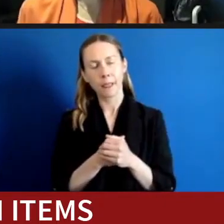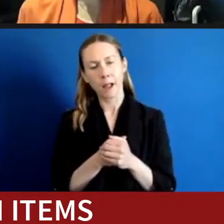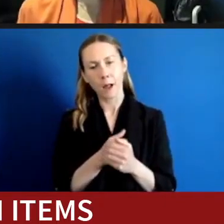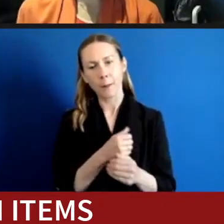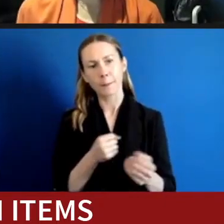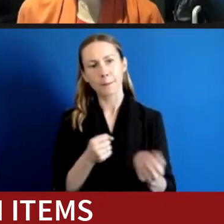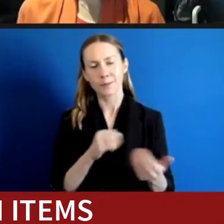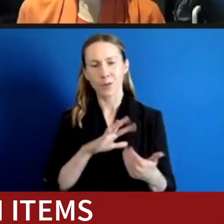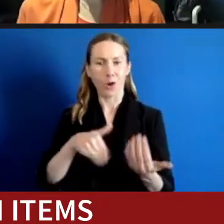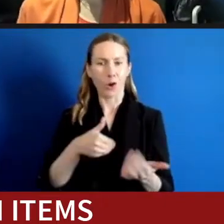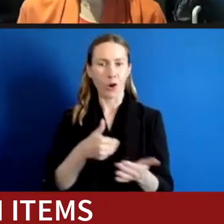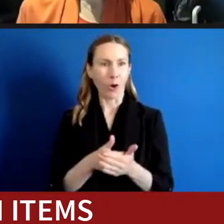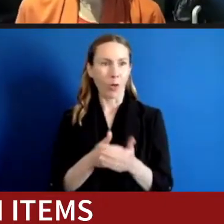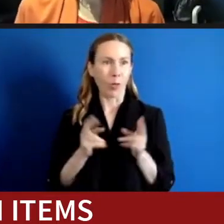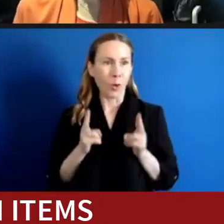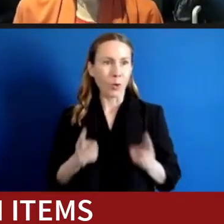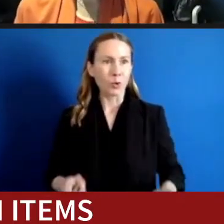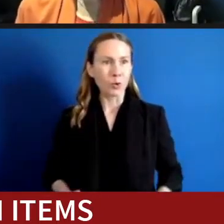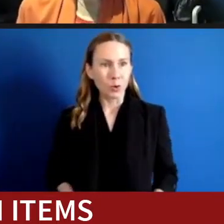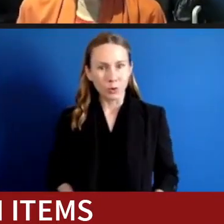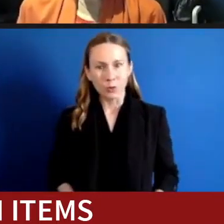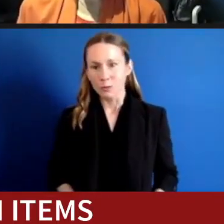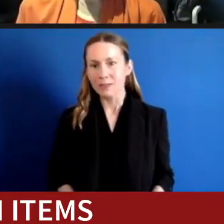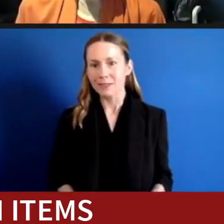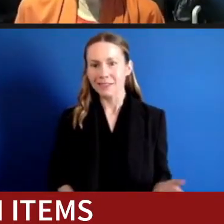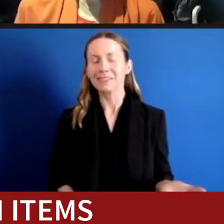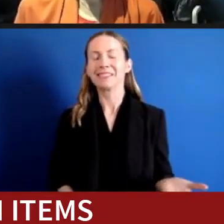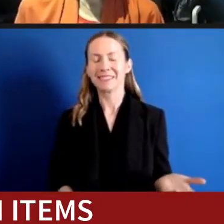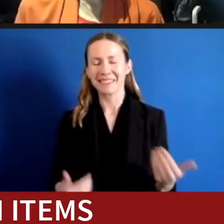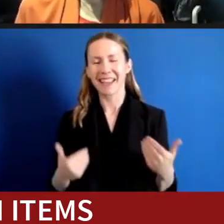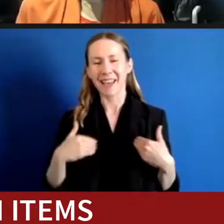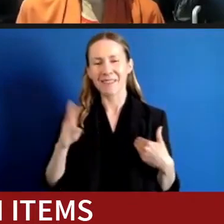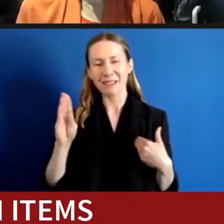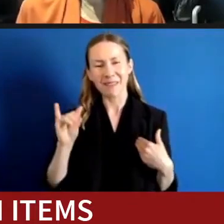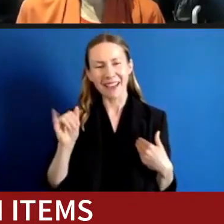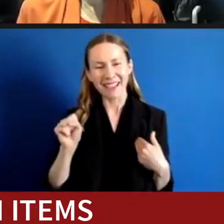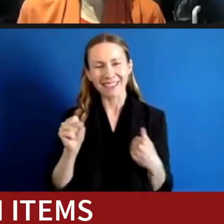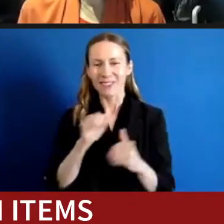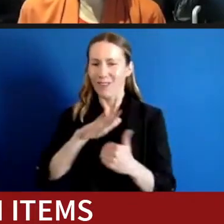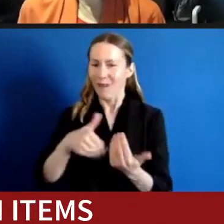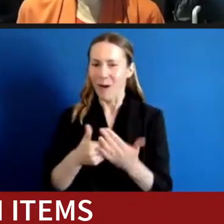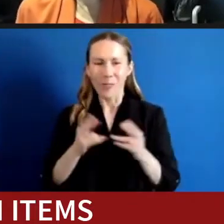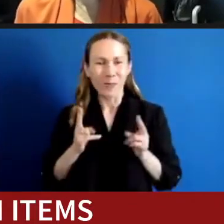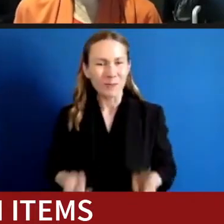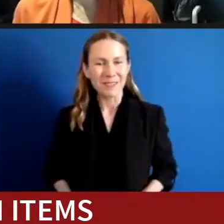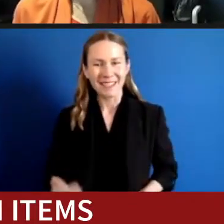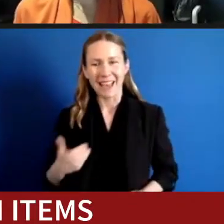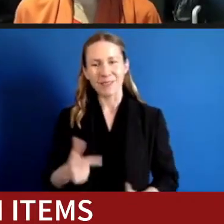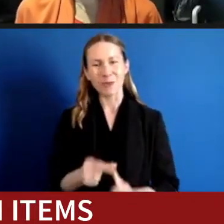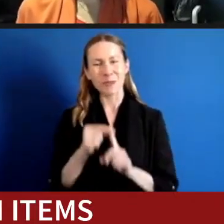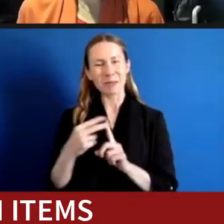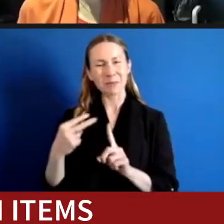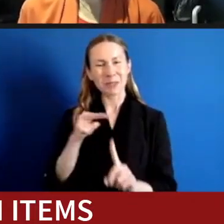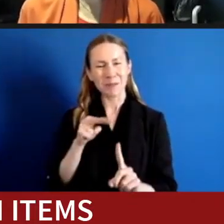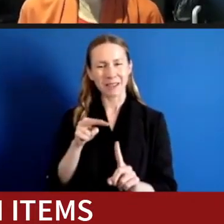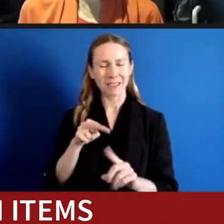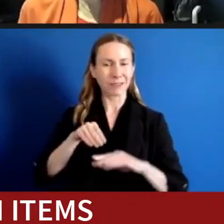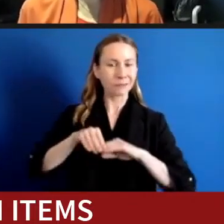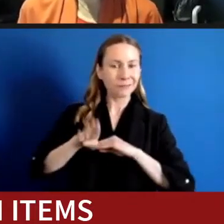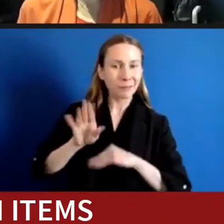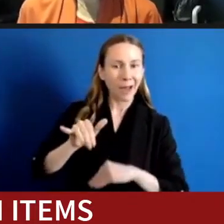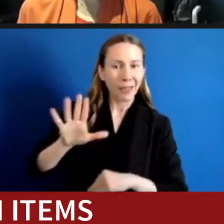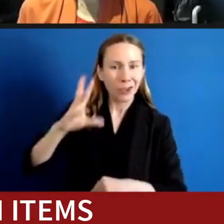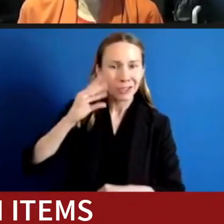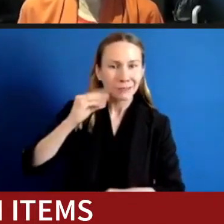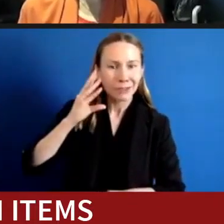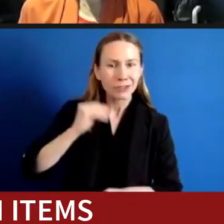have biases. All humans have a unique perspective that's shaped by their experiences, their identities, and